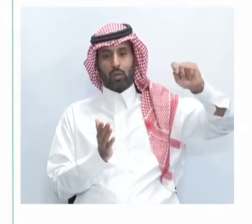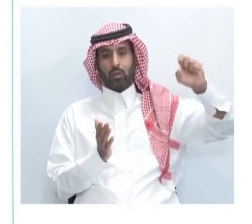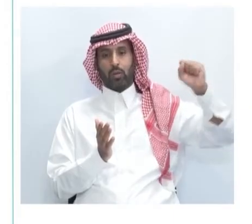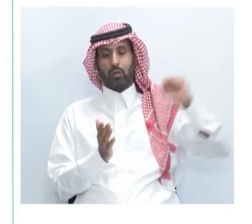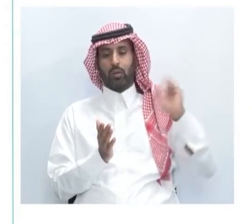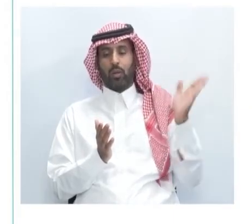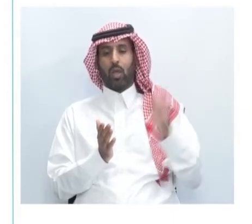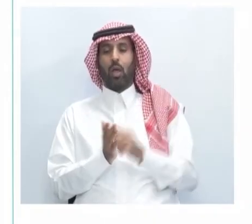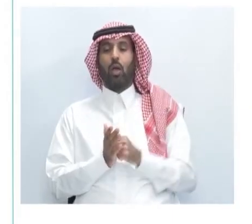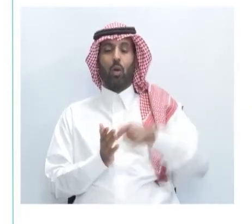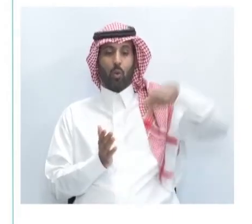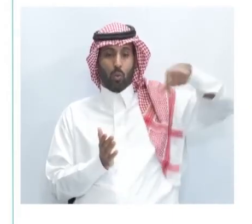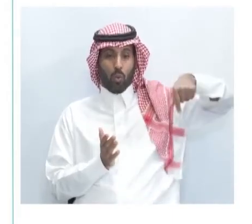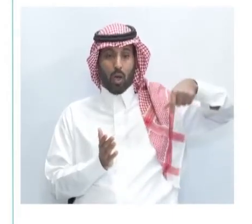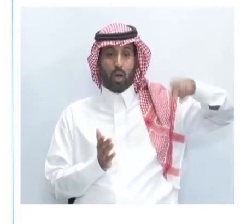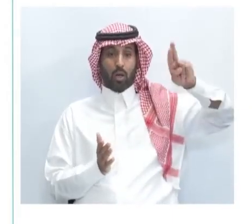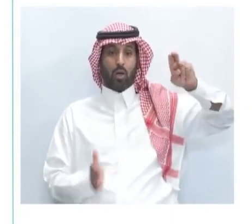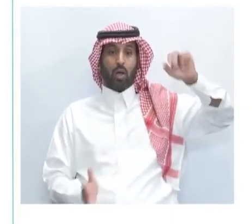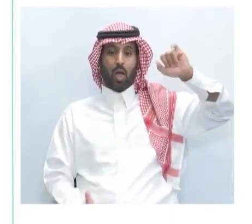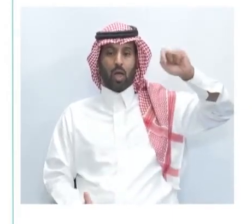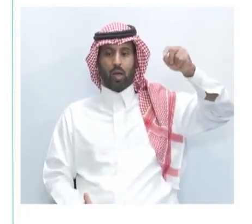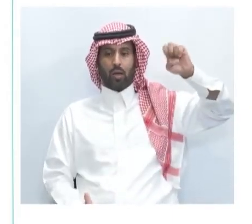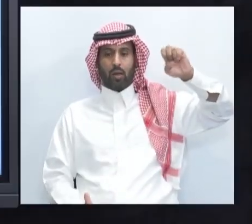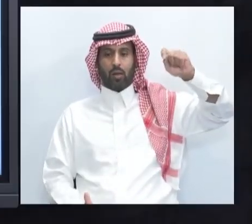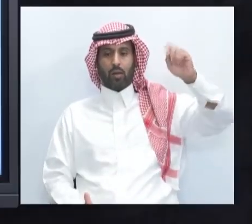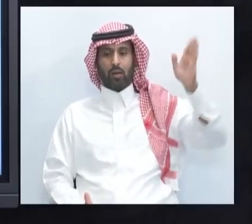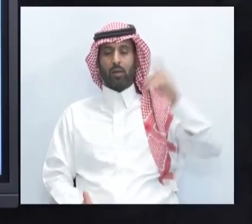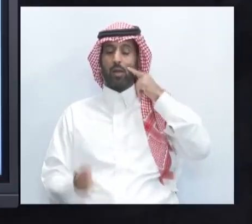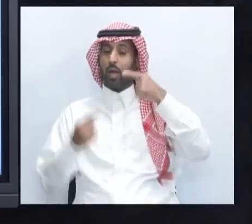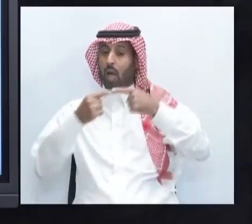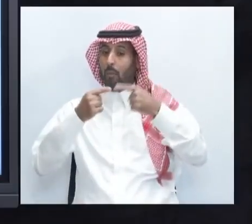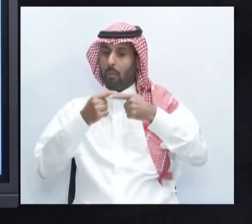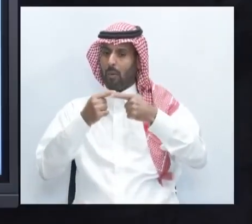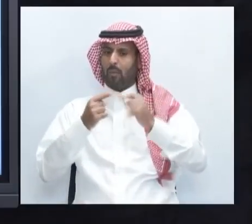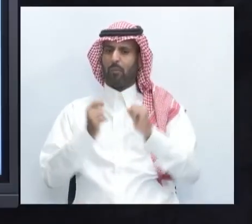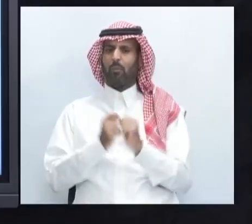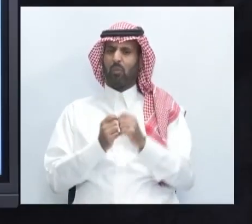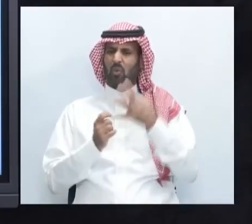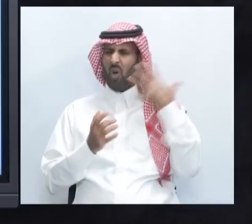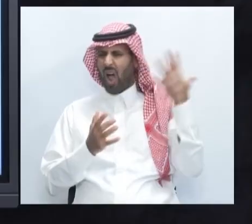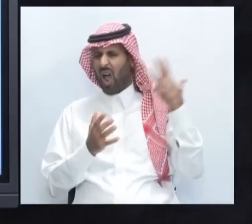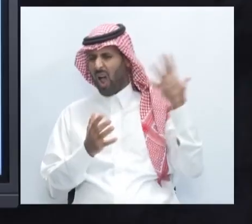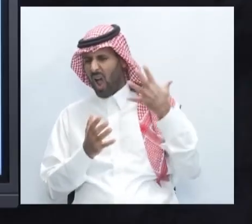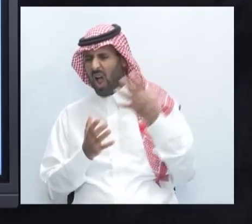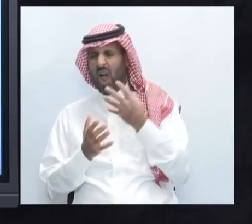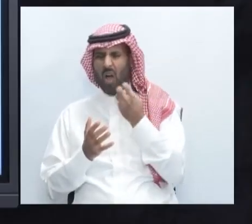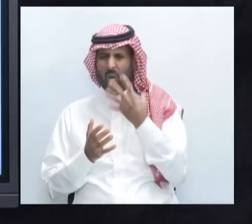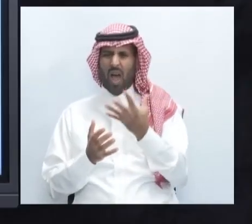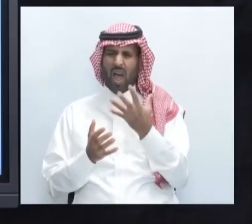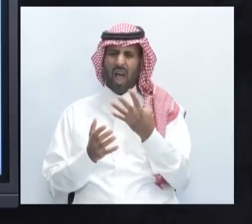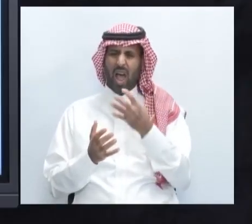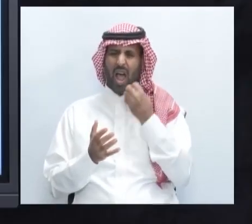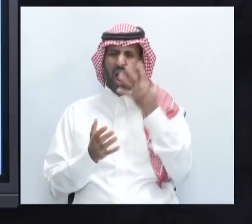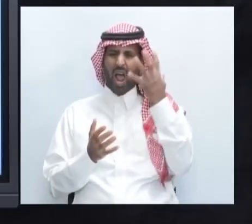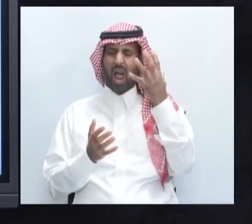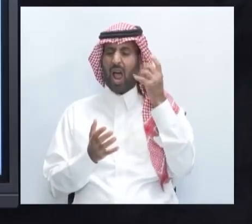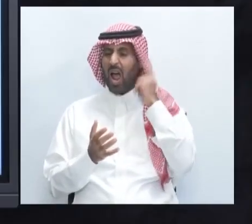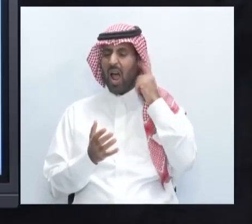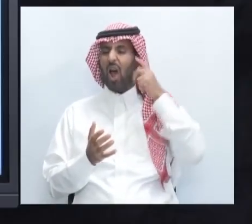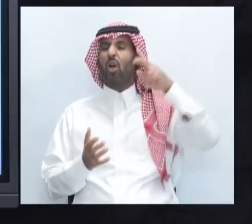Q-U-I-E-T. Quiet. Okay. What is the opposite? We have a loudly sound here. So